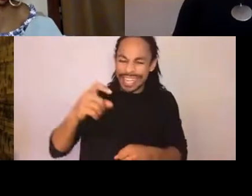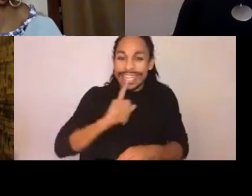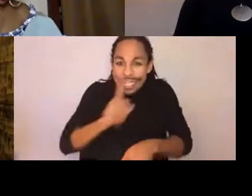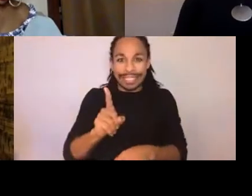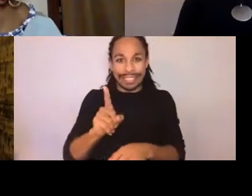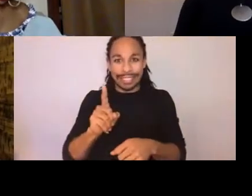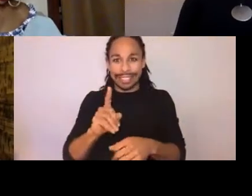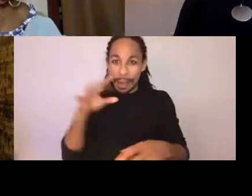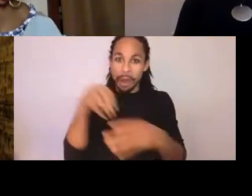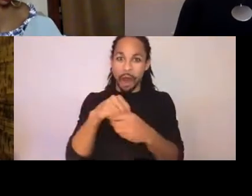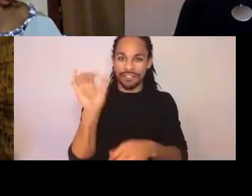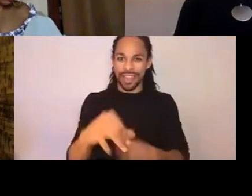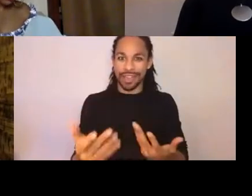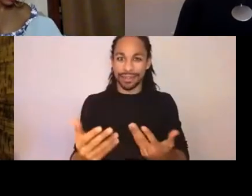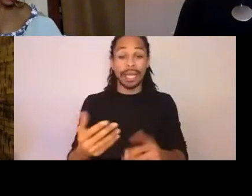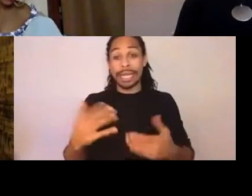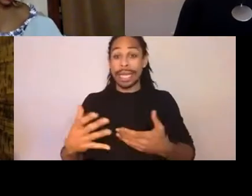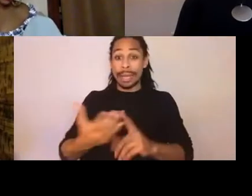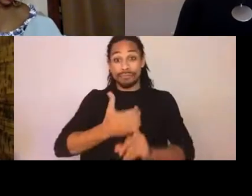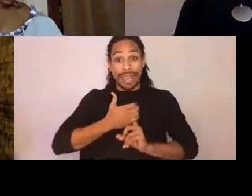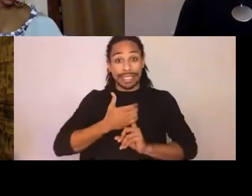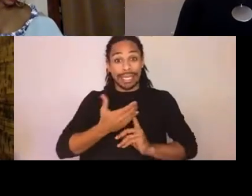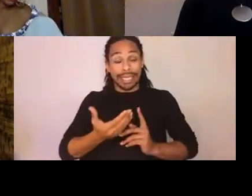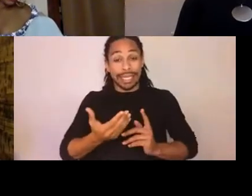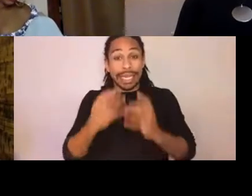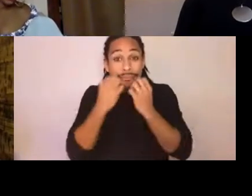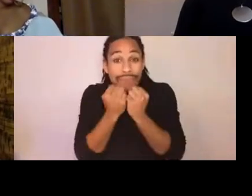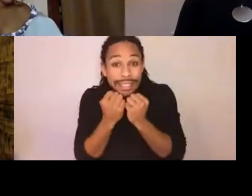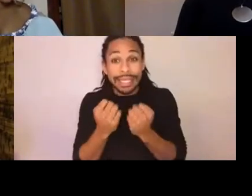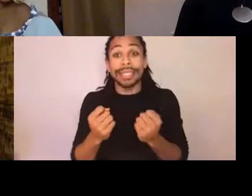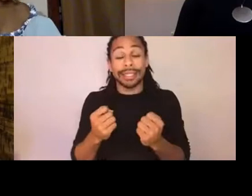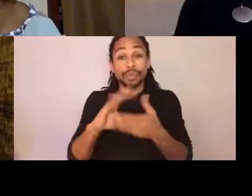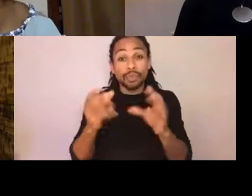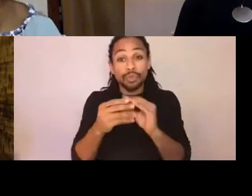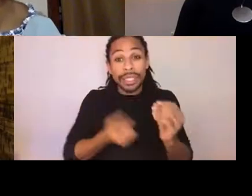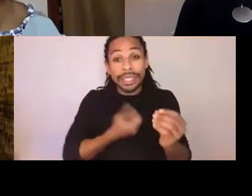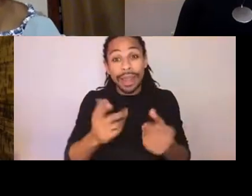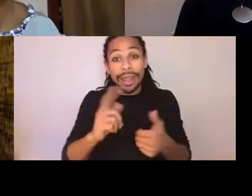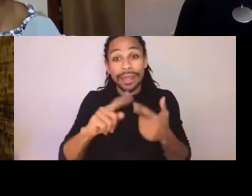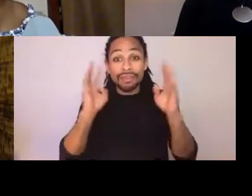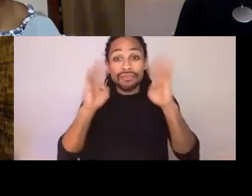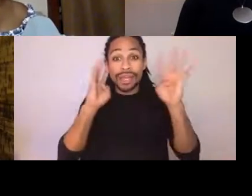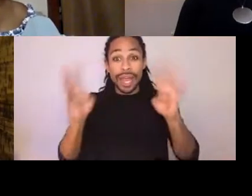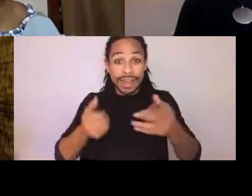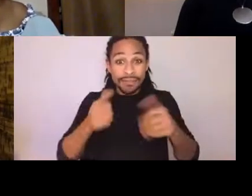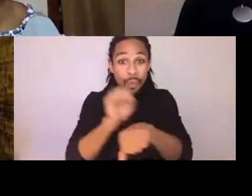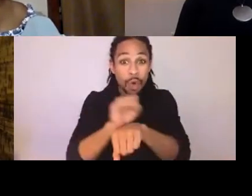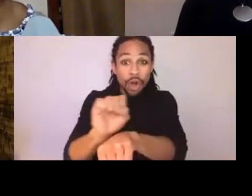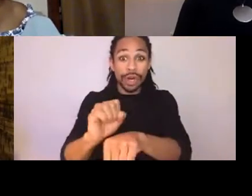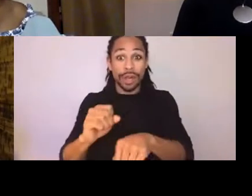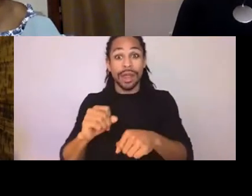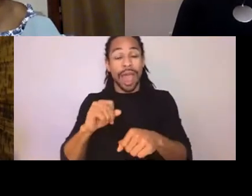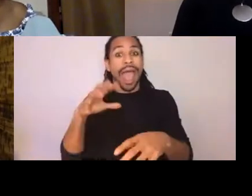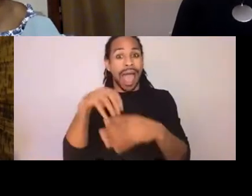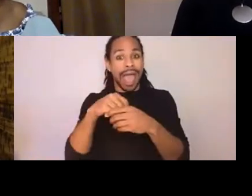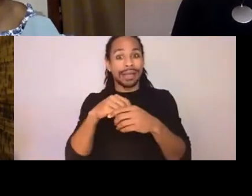that and embracing storytelling, embracing creative endeavors as part of our liberation, it's, you know, it's not